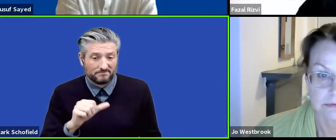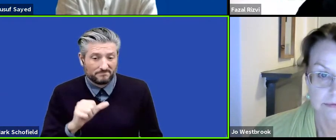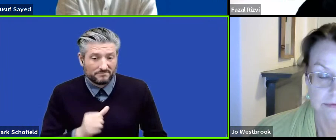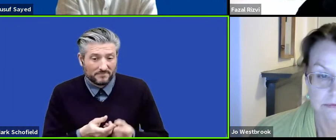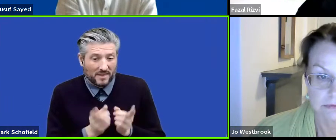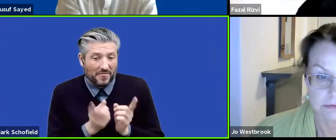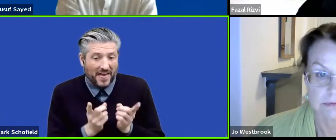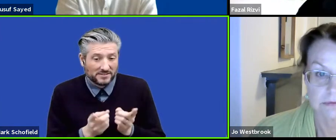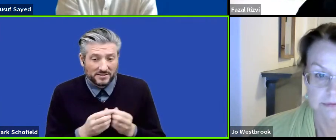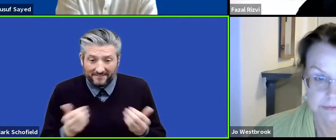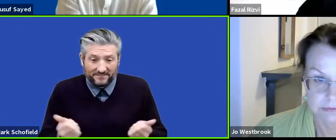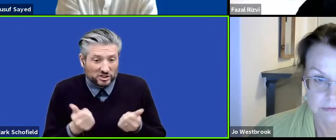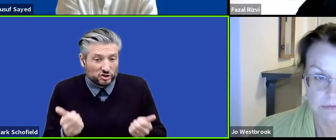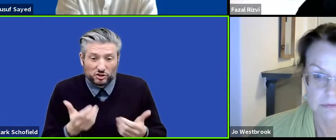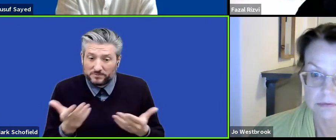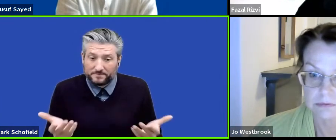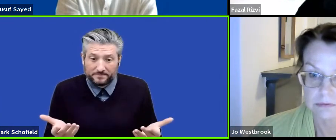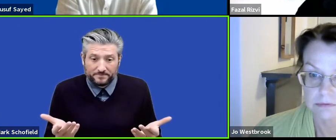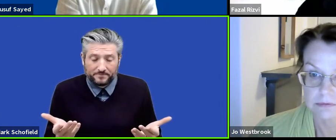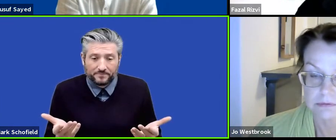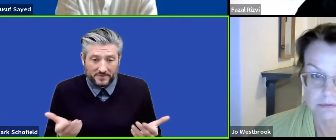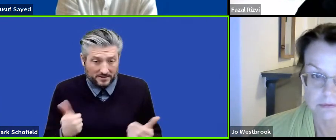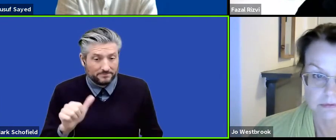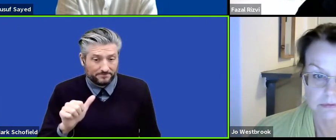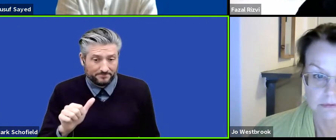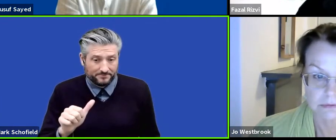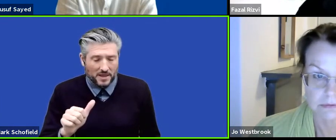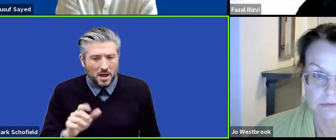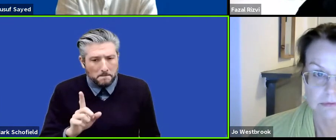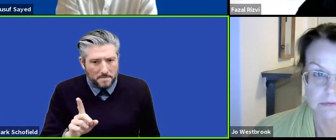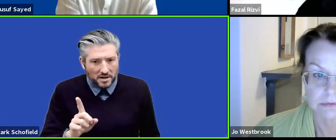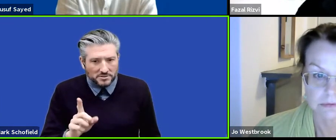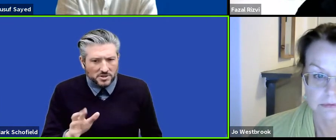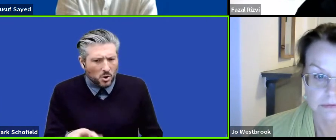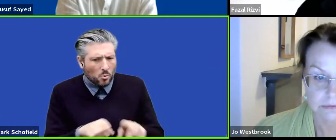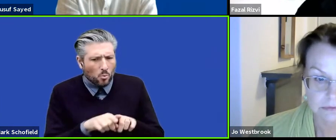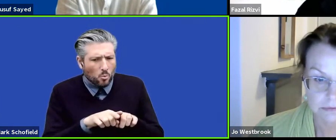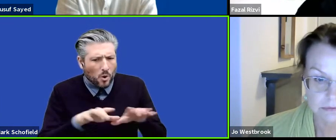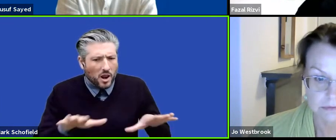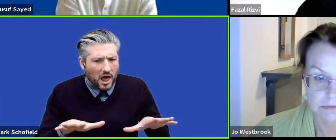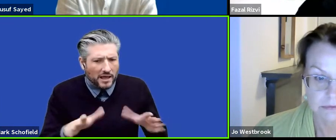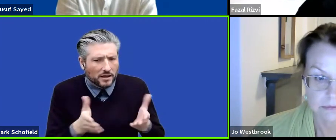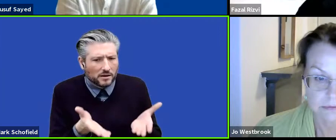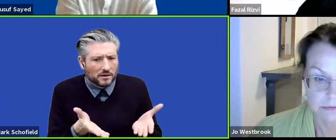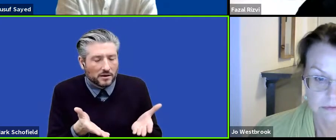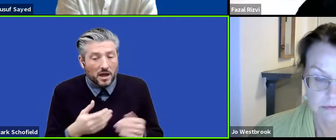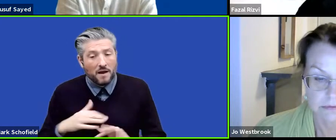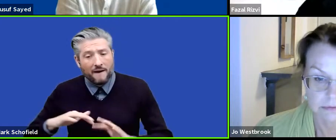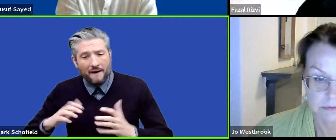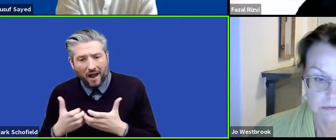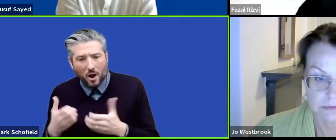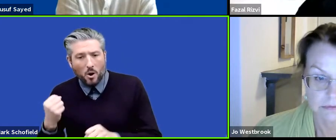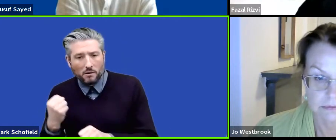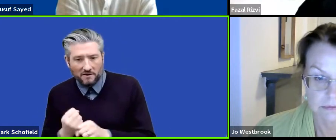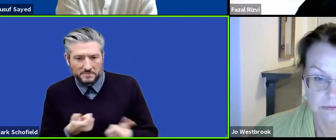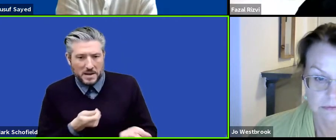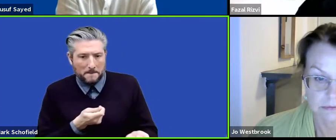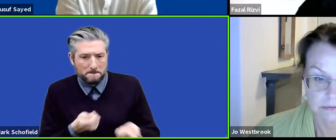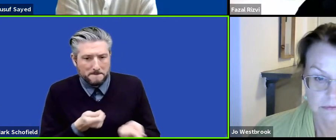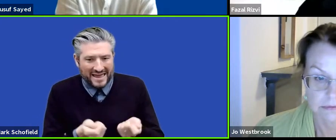of privatization? And how does the government manage that privatization so that it is much